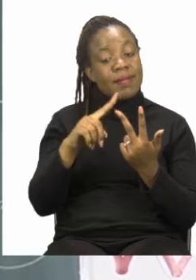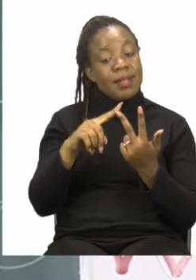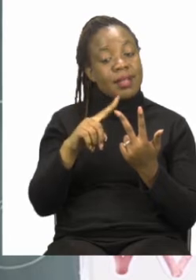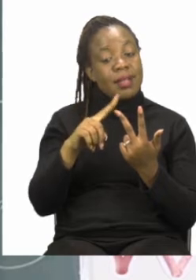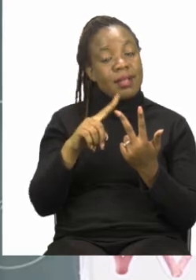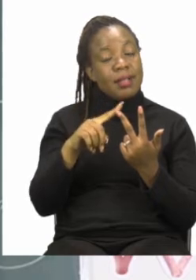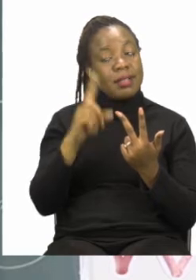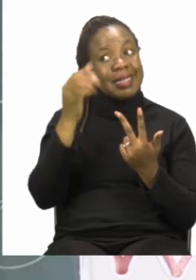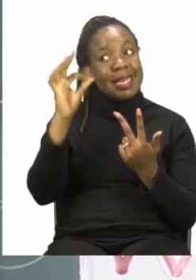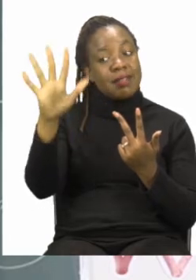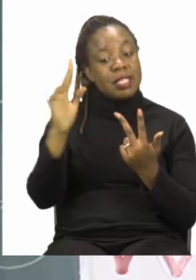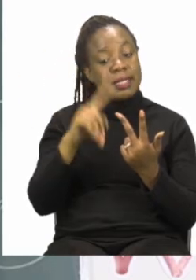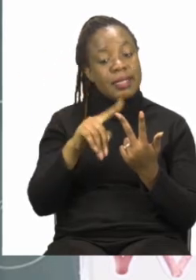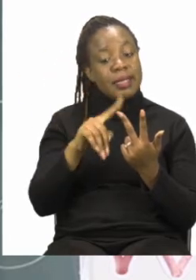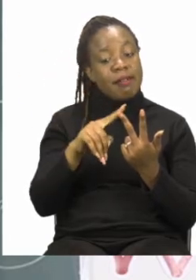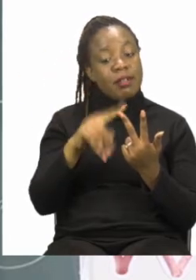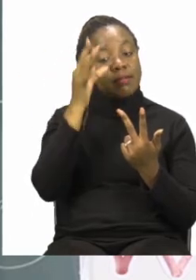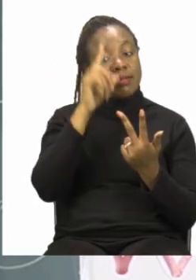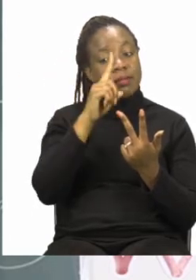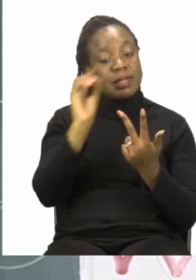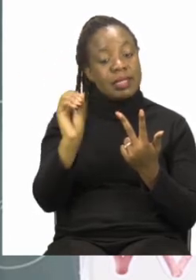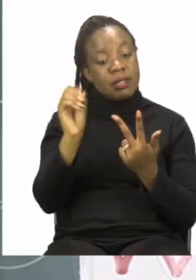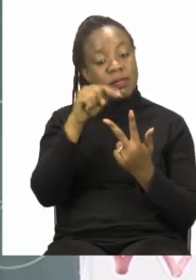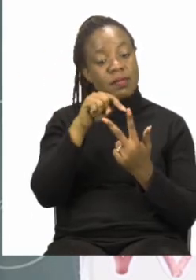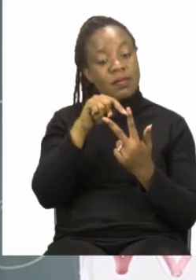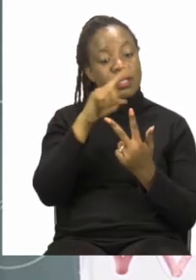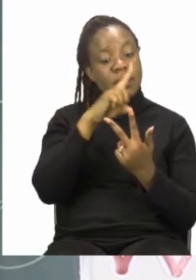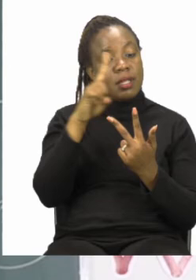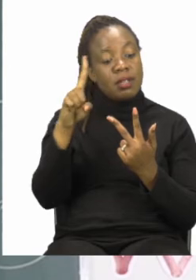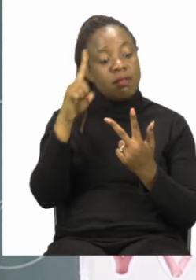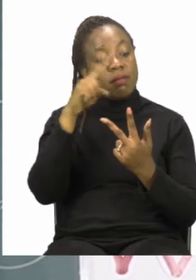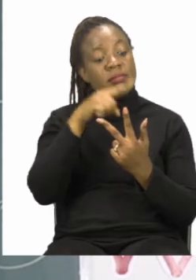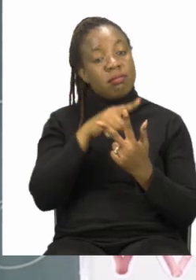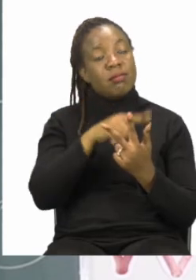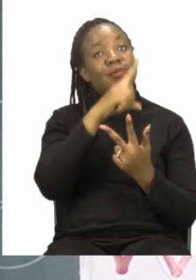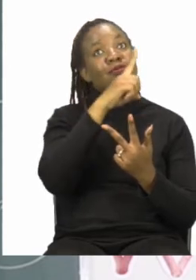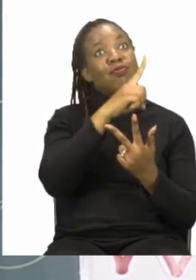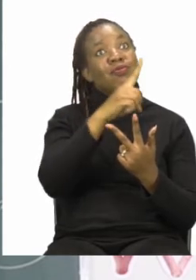we're counting on. From 9, we say 10, 11,